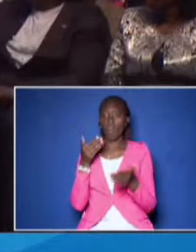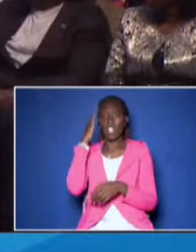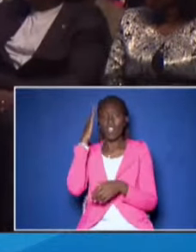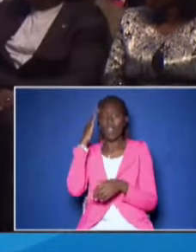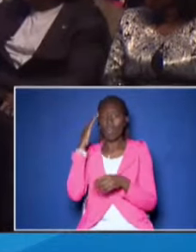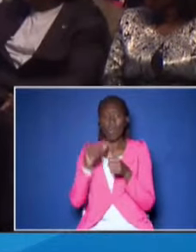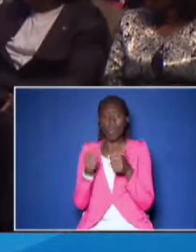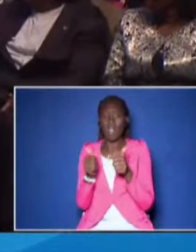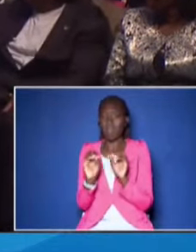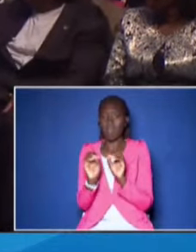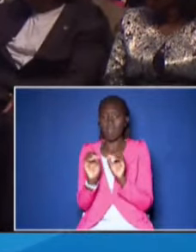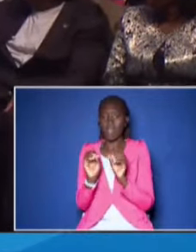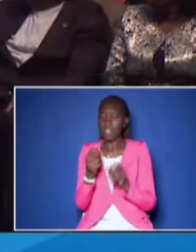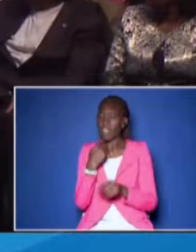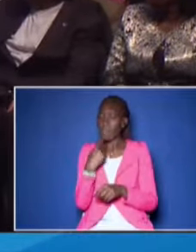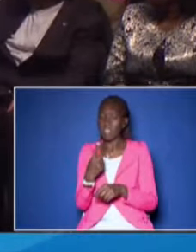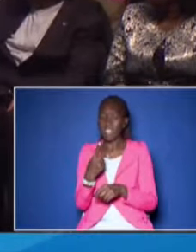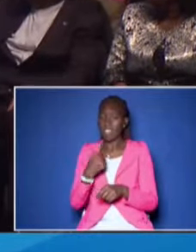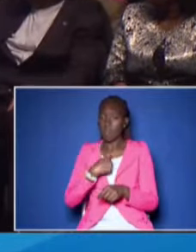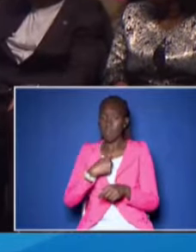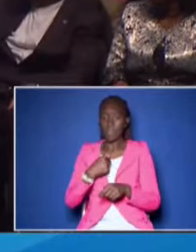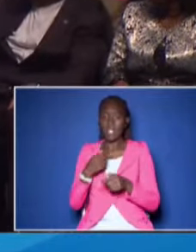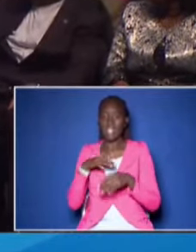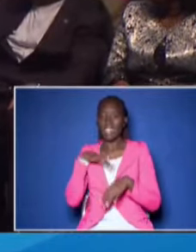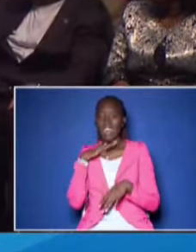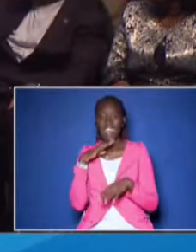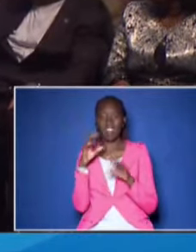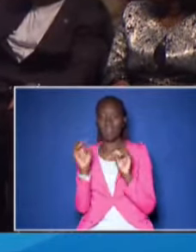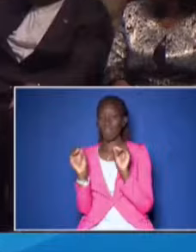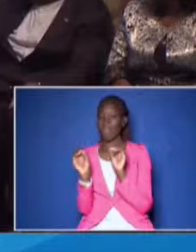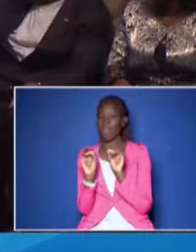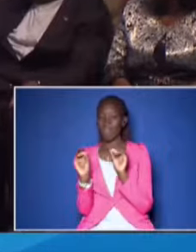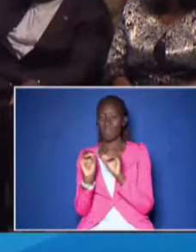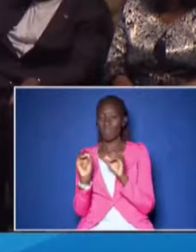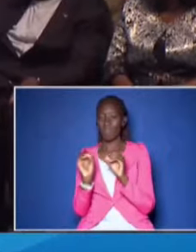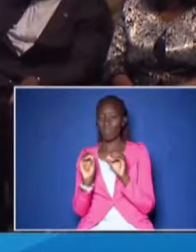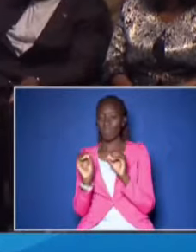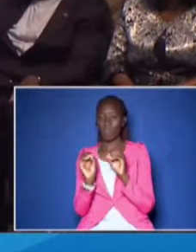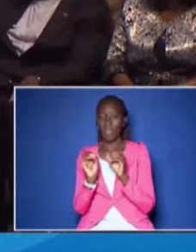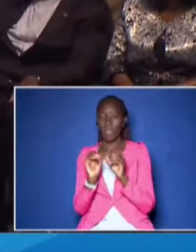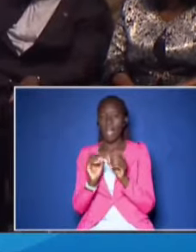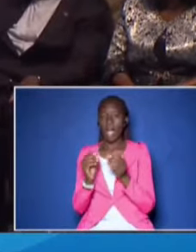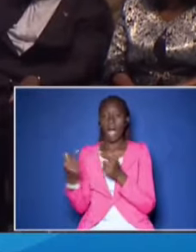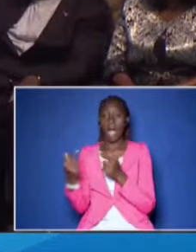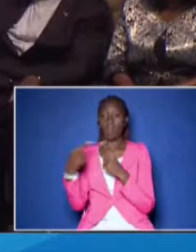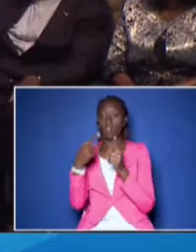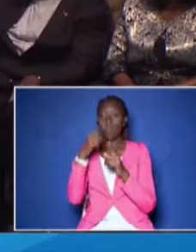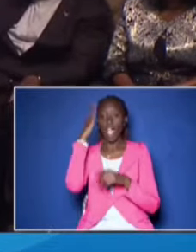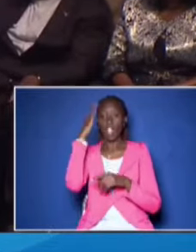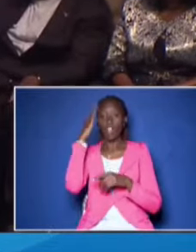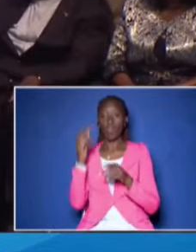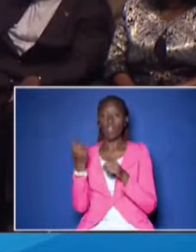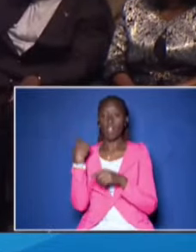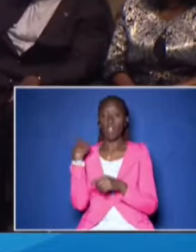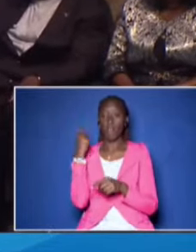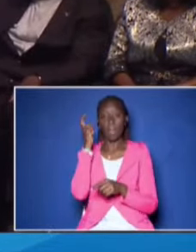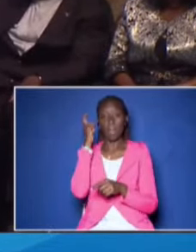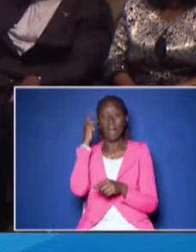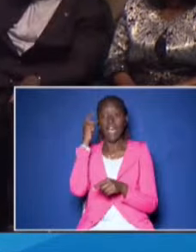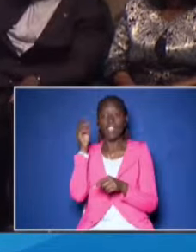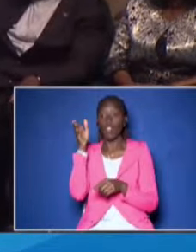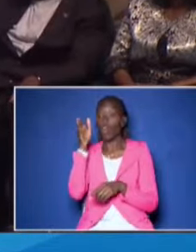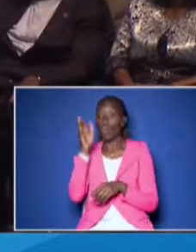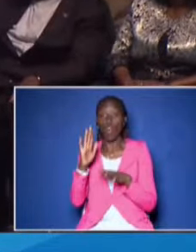before because I said I am not going to die till I know the mind of God the best way I